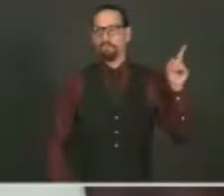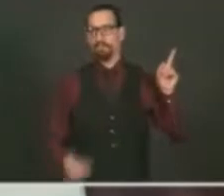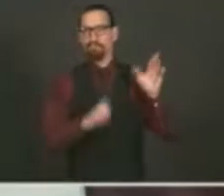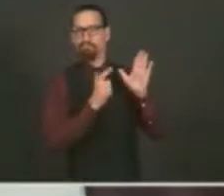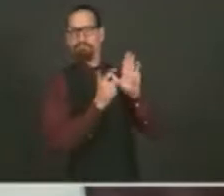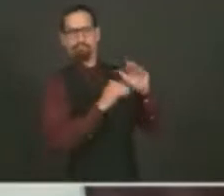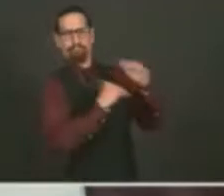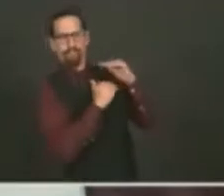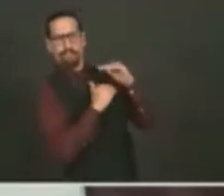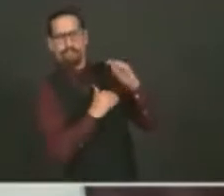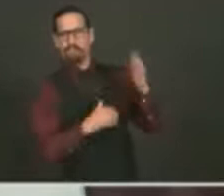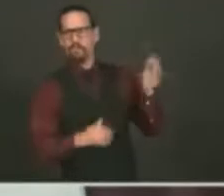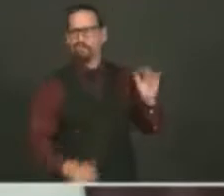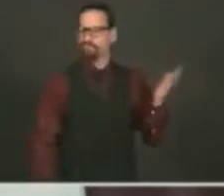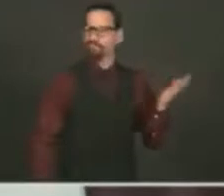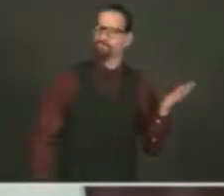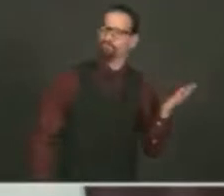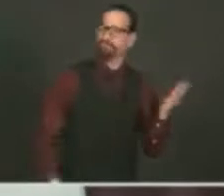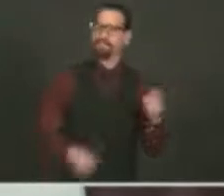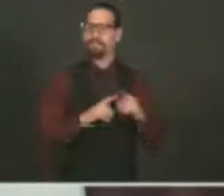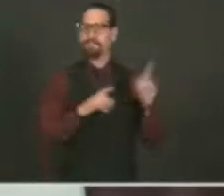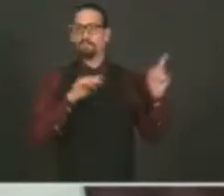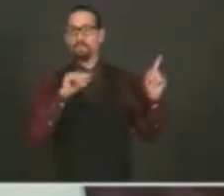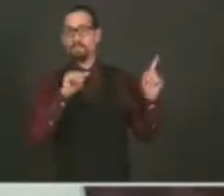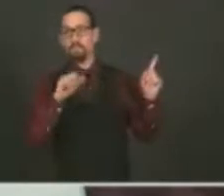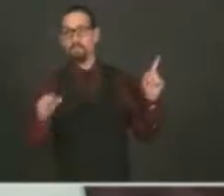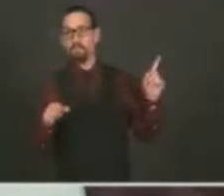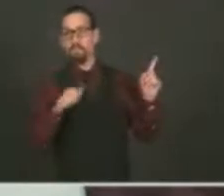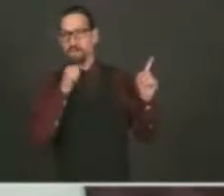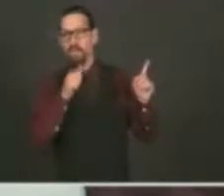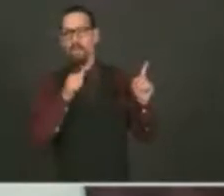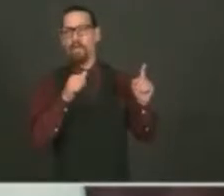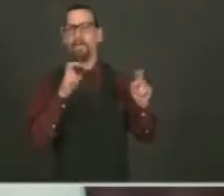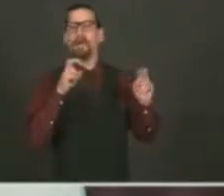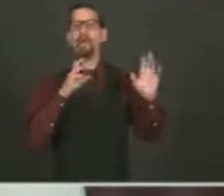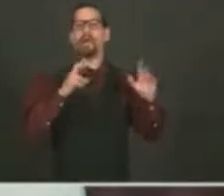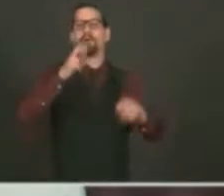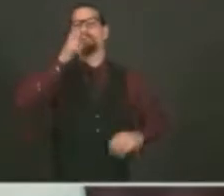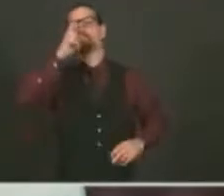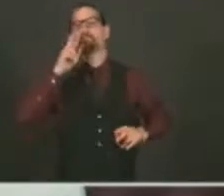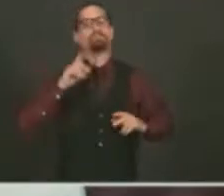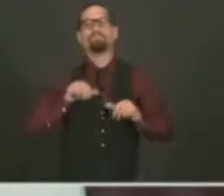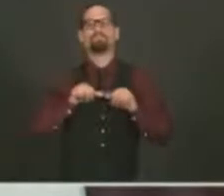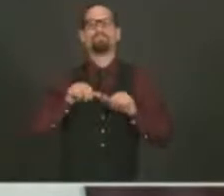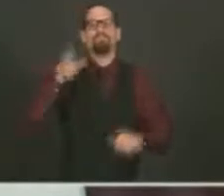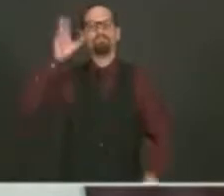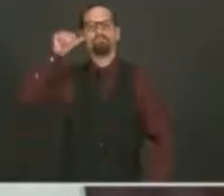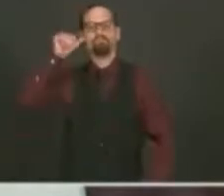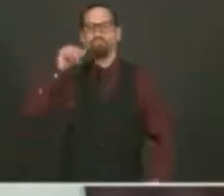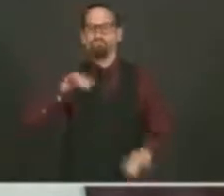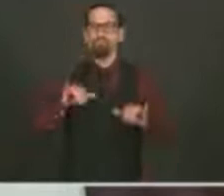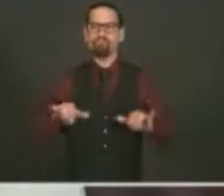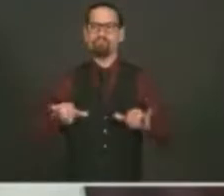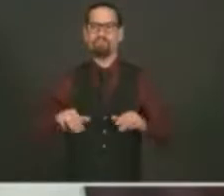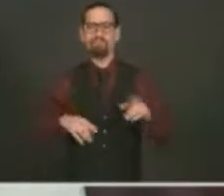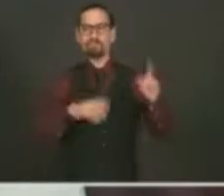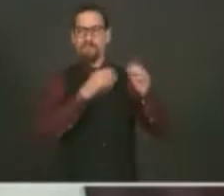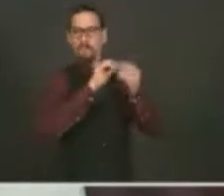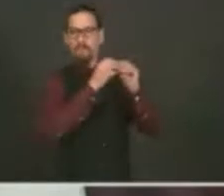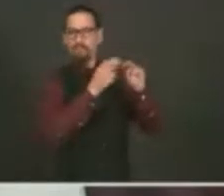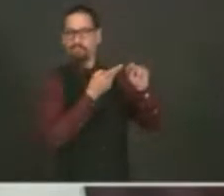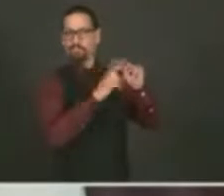Thus far, I could not get him to budge. By the way, they're starting to go up the curve. Connecticut, I talked to the governor of Connecticut yesterday. They're having